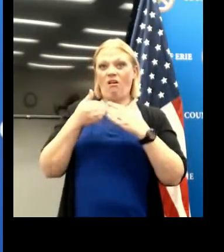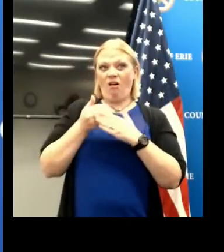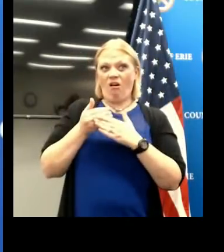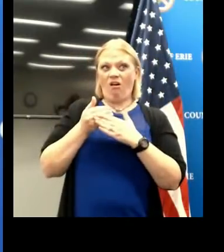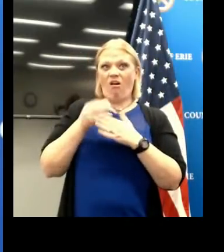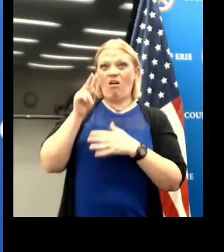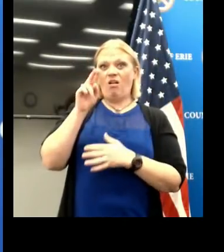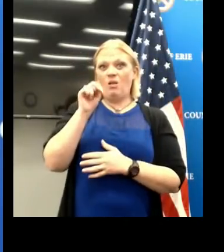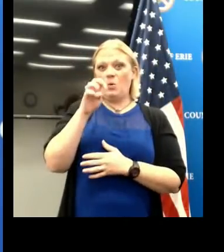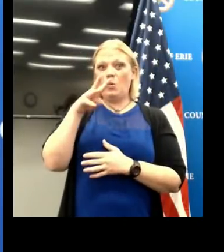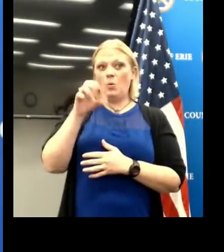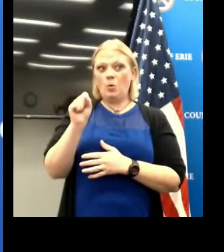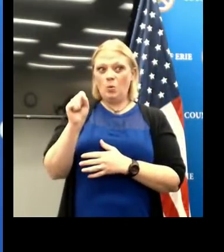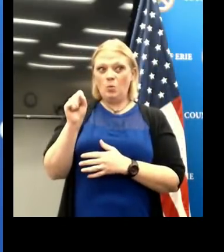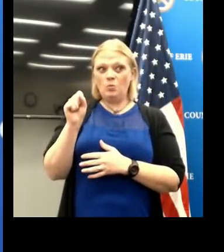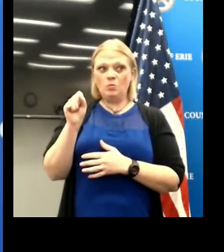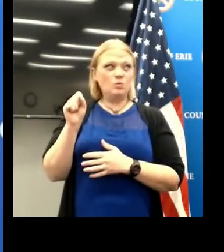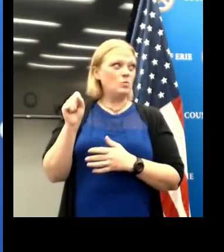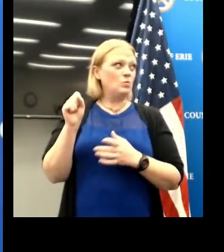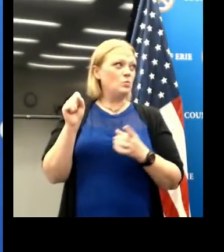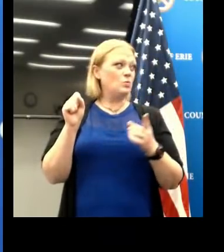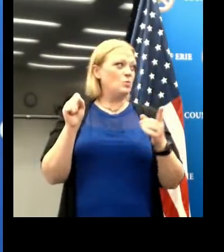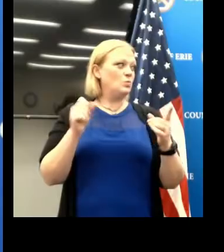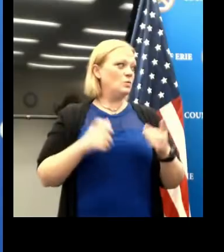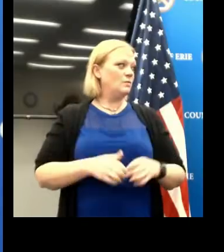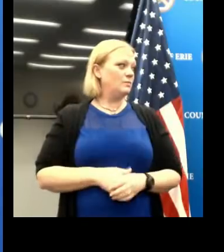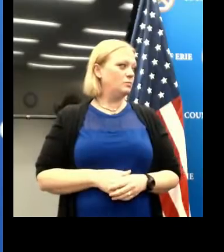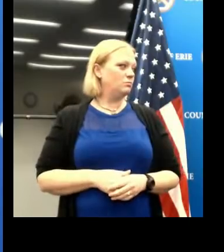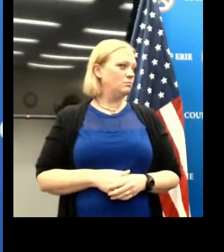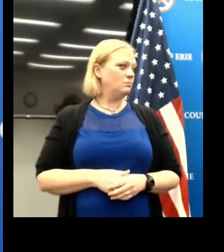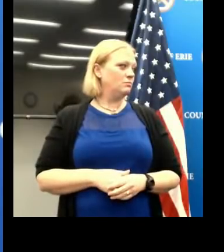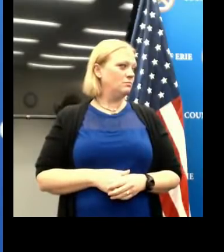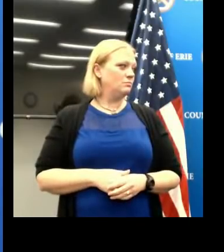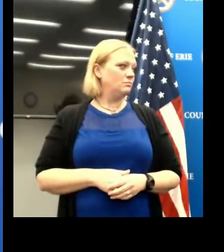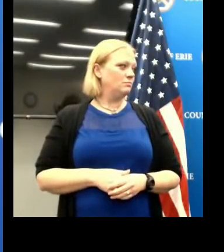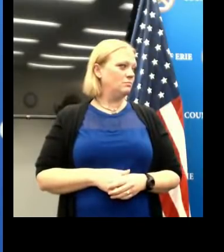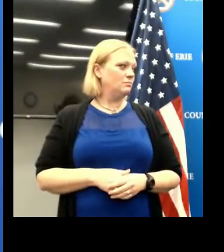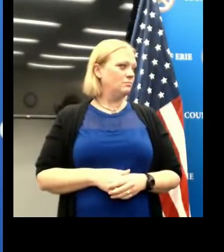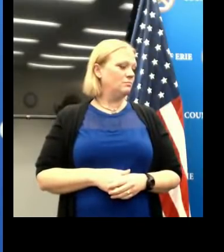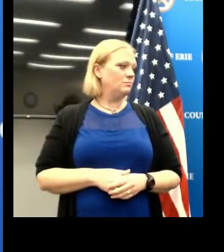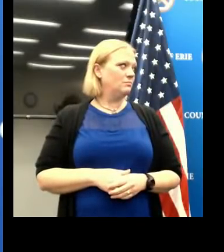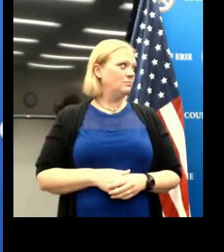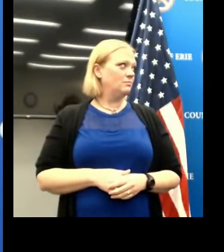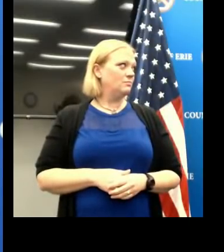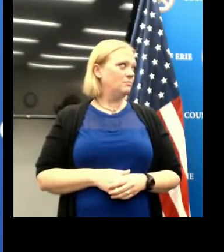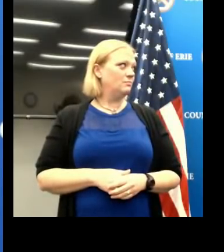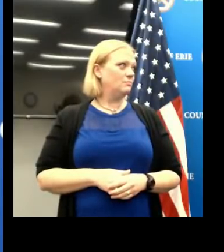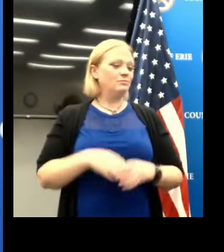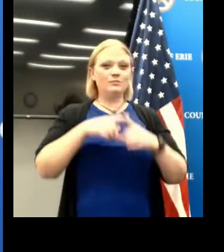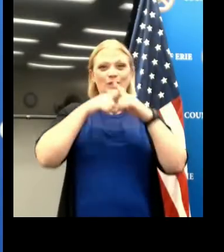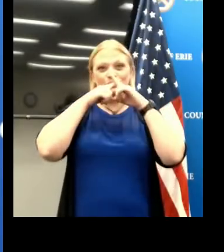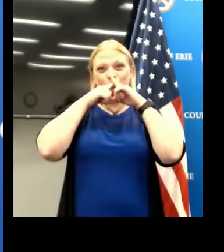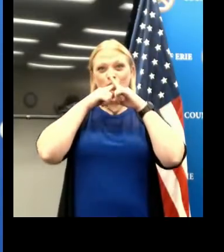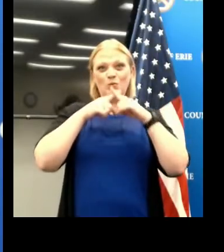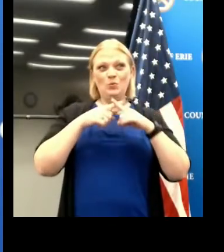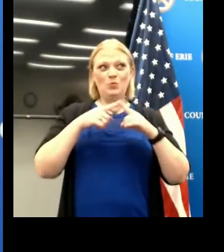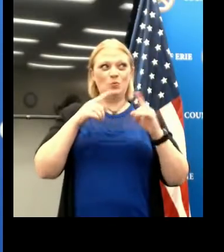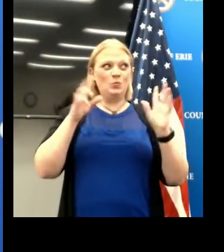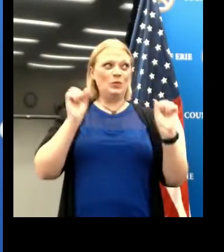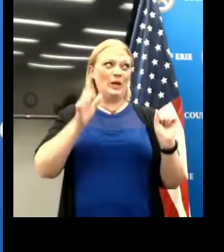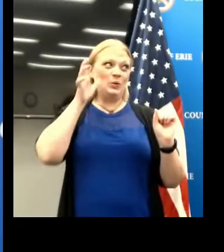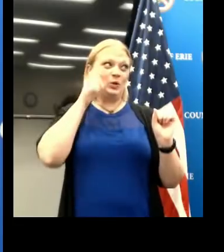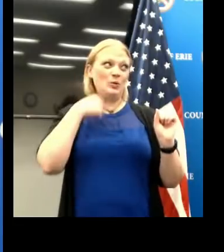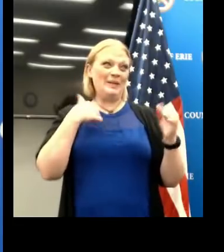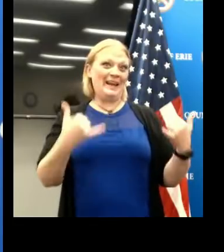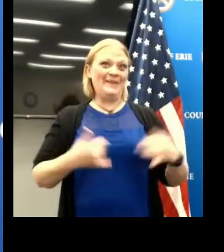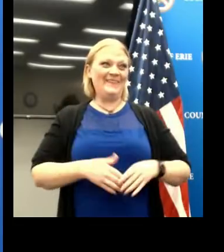Eric. You gotta mute yourself by hitting *6. You're unmuted. Are we okay? Can you hear me